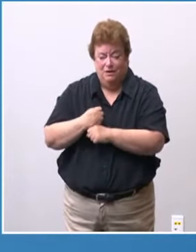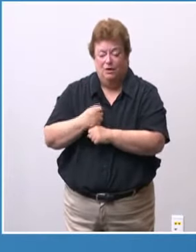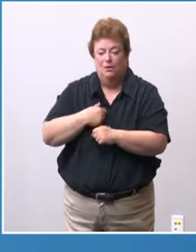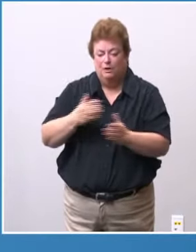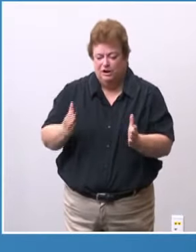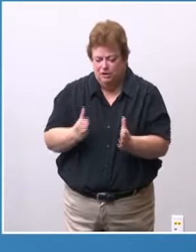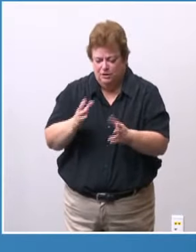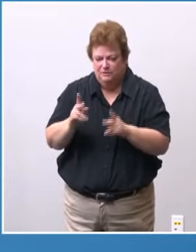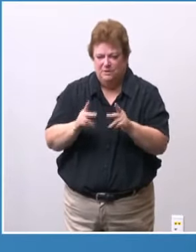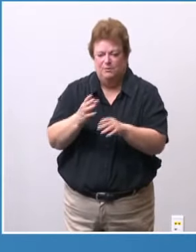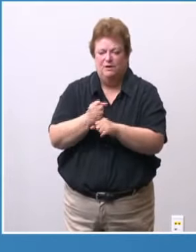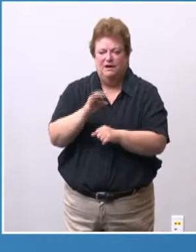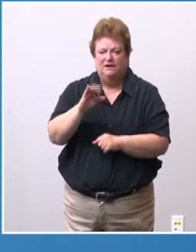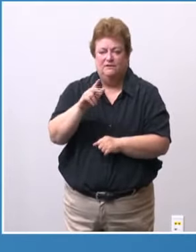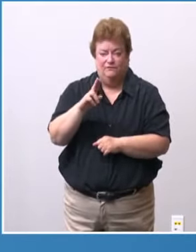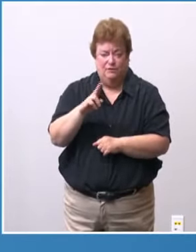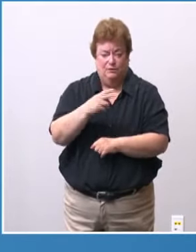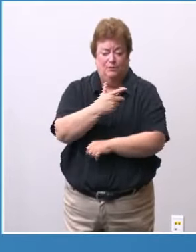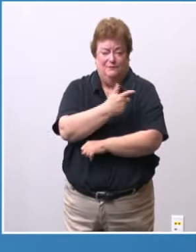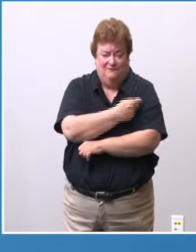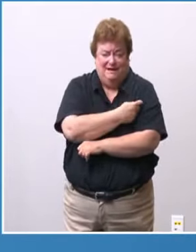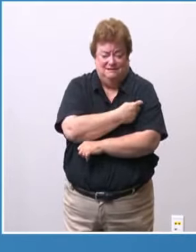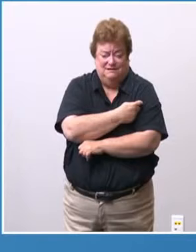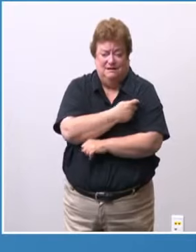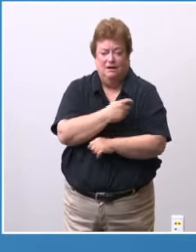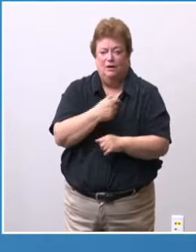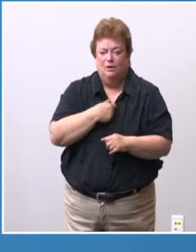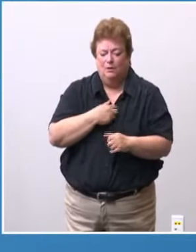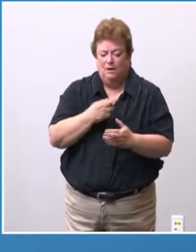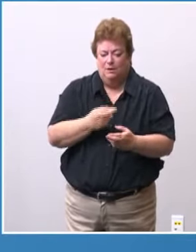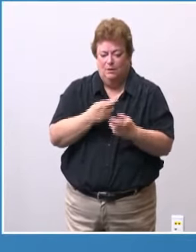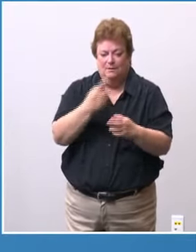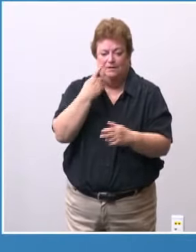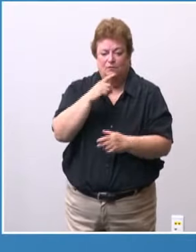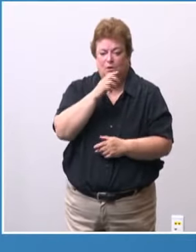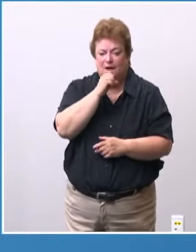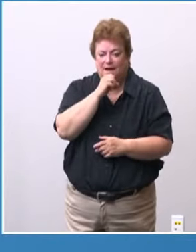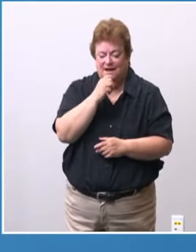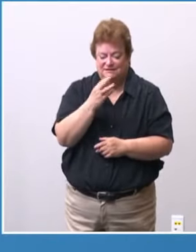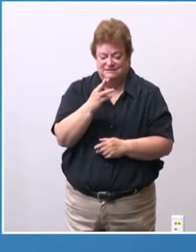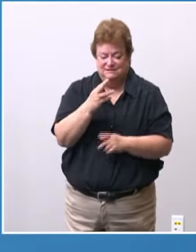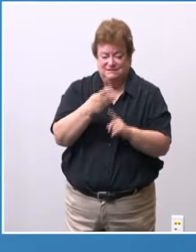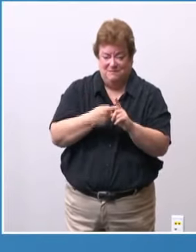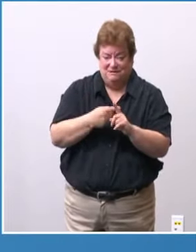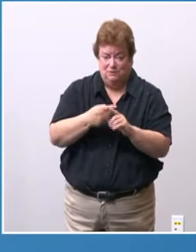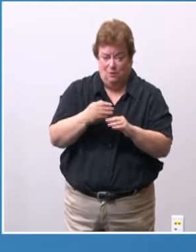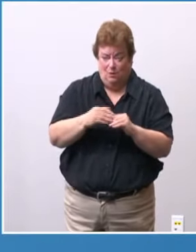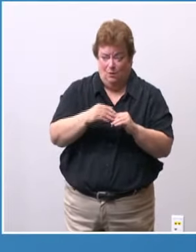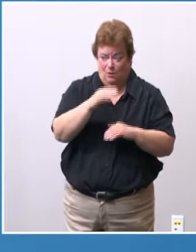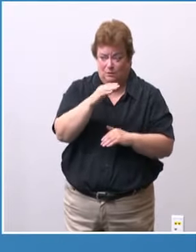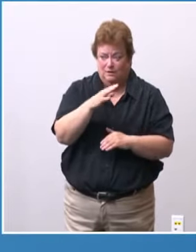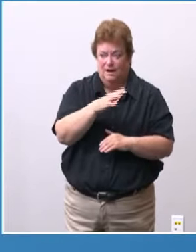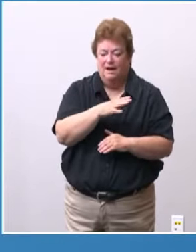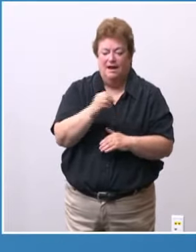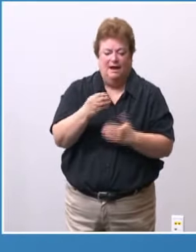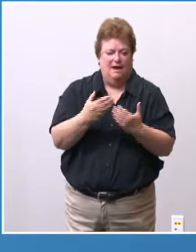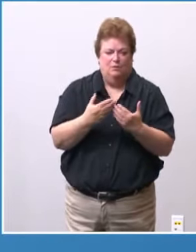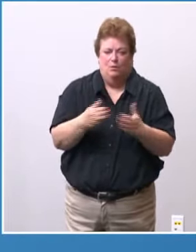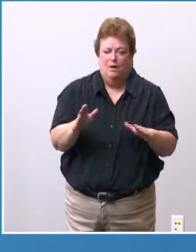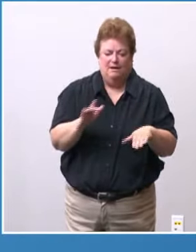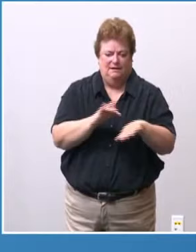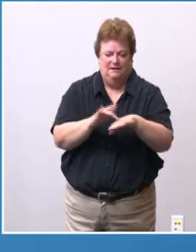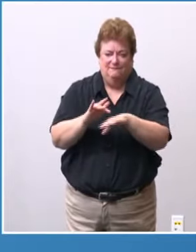vaccine. The flu vaccine is recommended for everyone 6 months and older and is widely available in